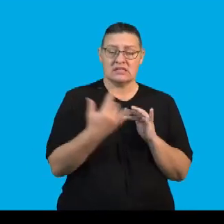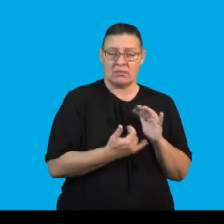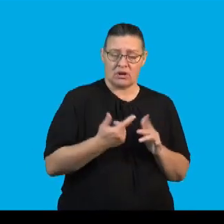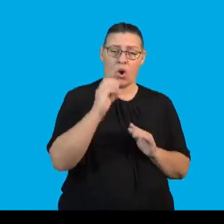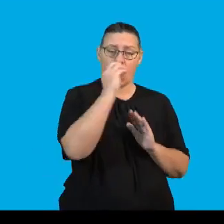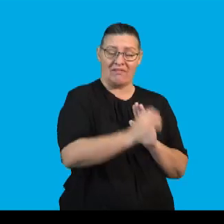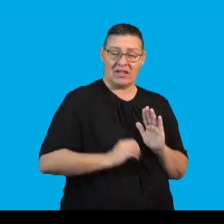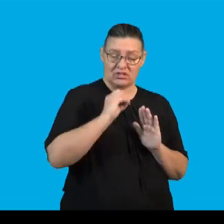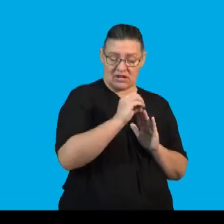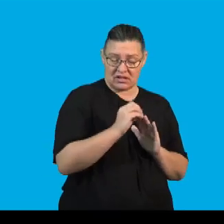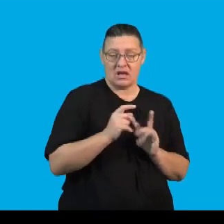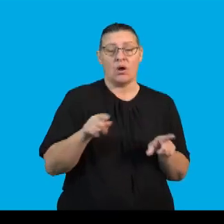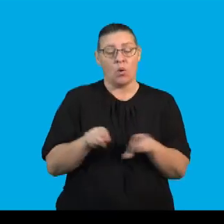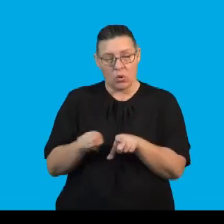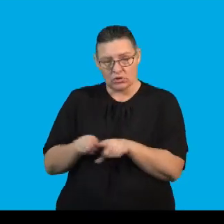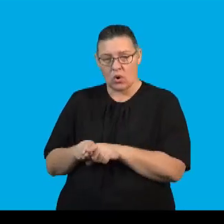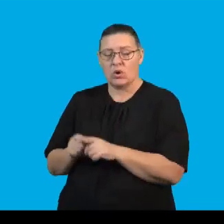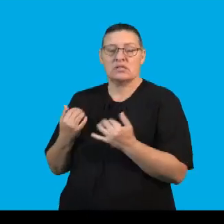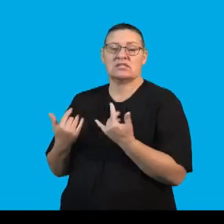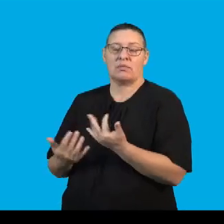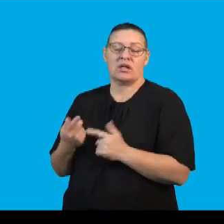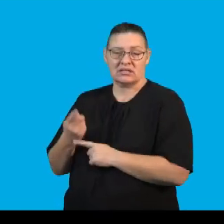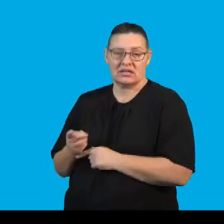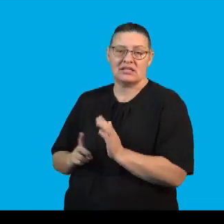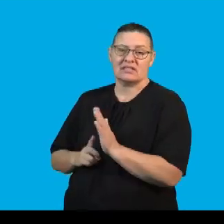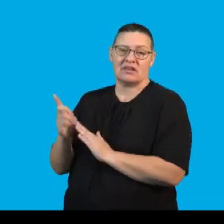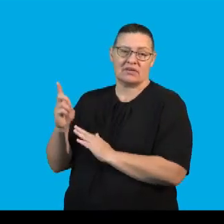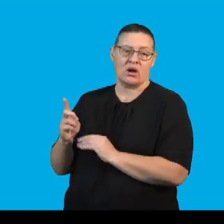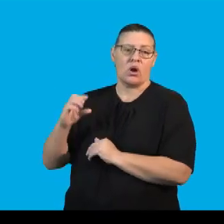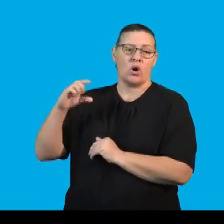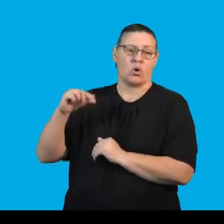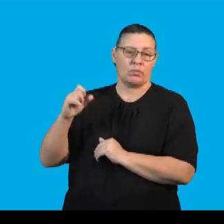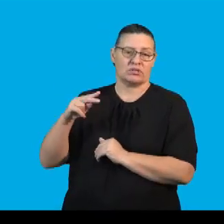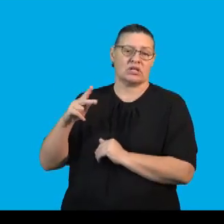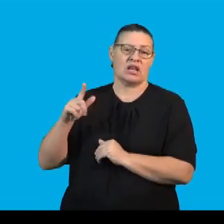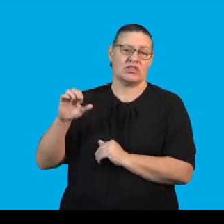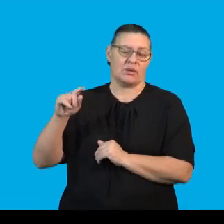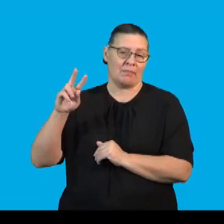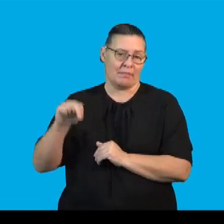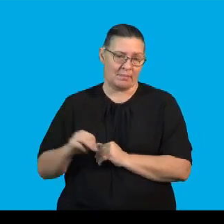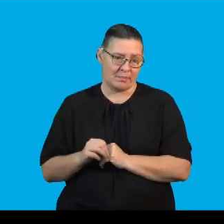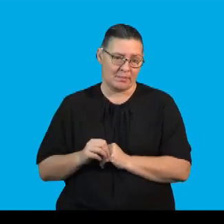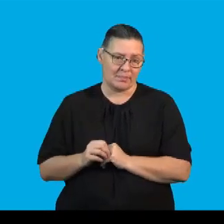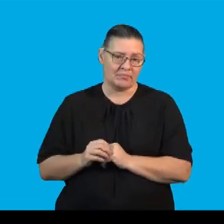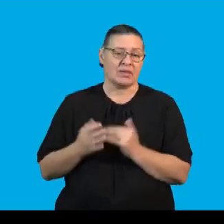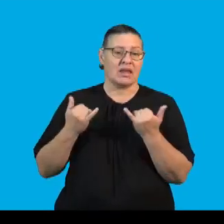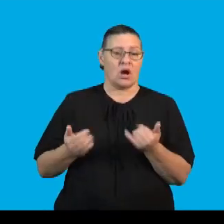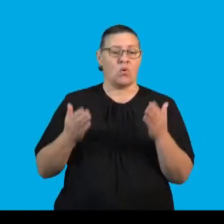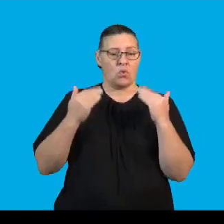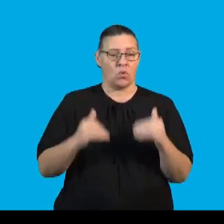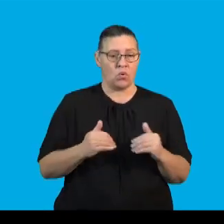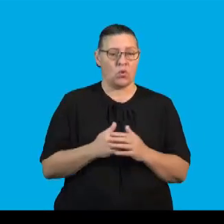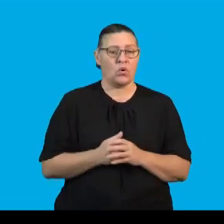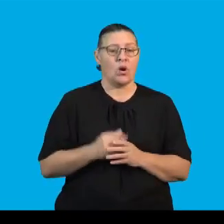for LH: stimulates ovulation and also stimulates the development of corpus luteum. And then we've